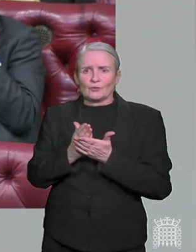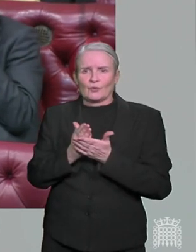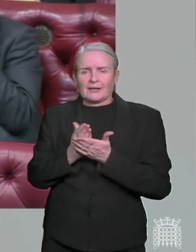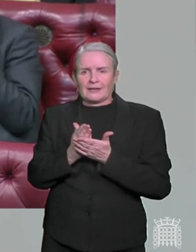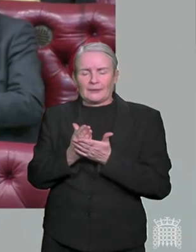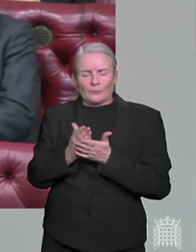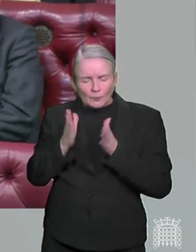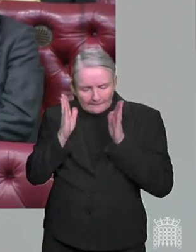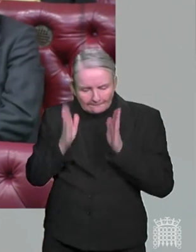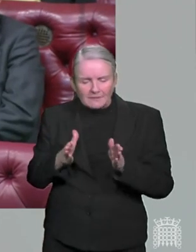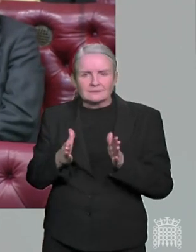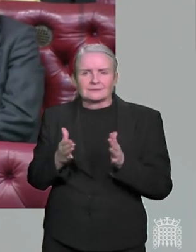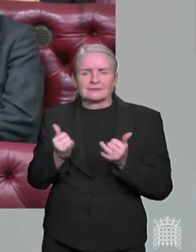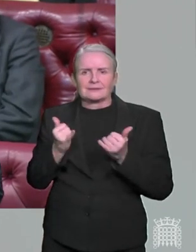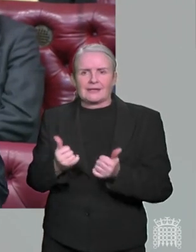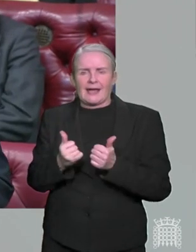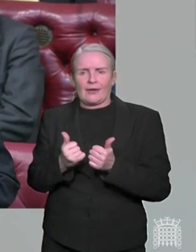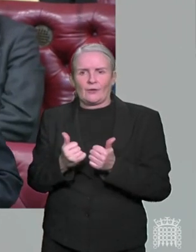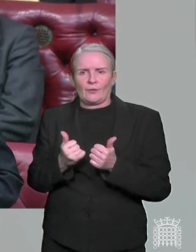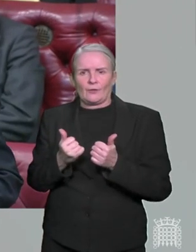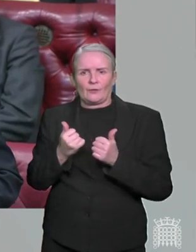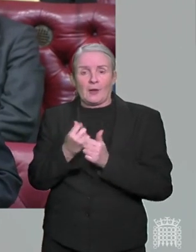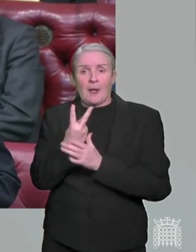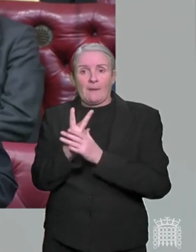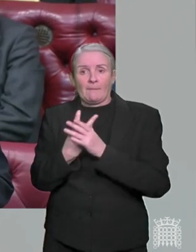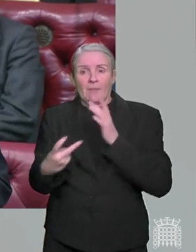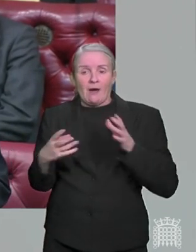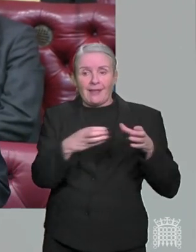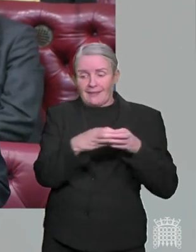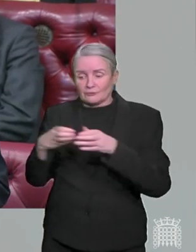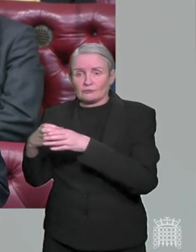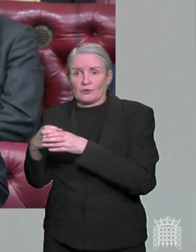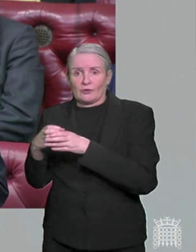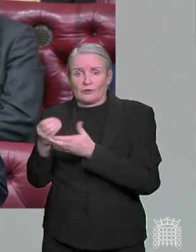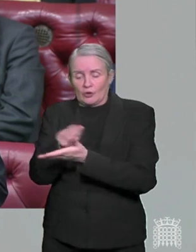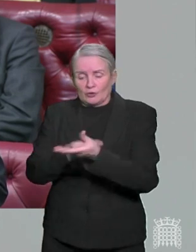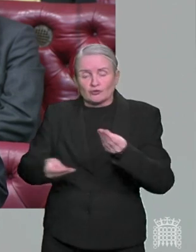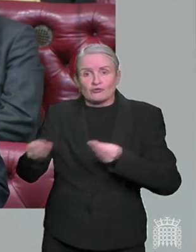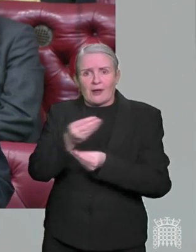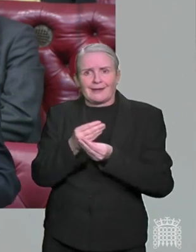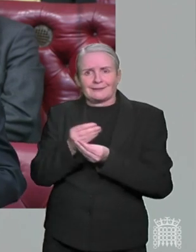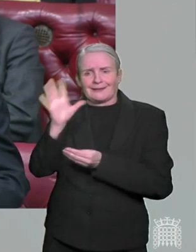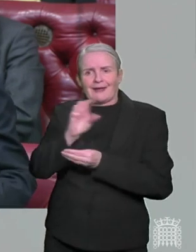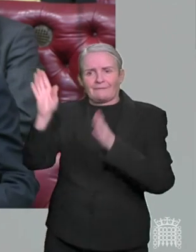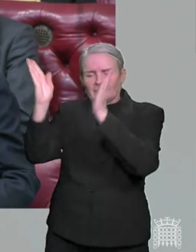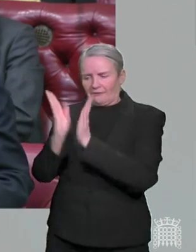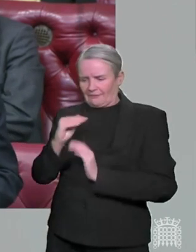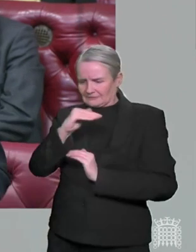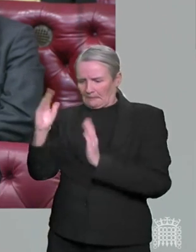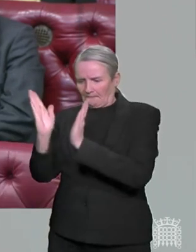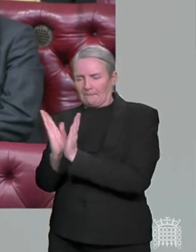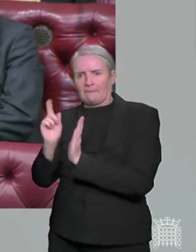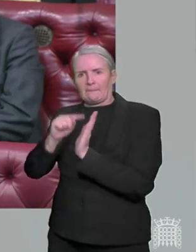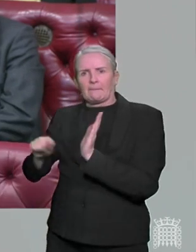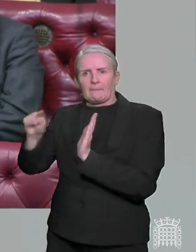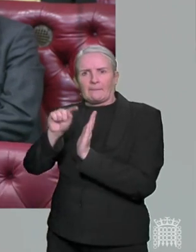down on the opportunities to sign bilateral trade treaties with different countries in sub-Saharan Africa in particular, because if they can increase their wealth through